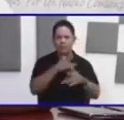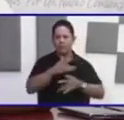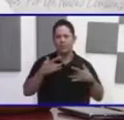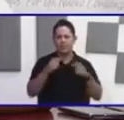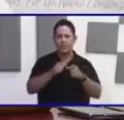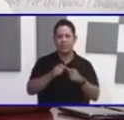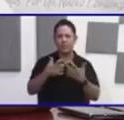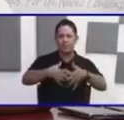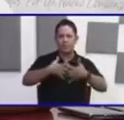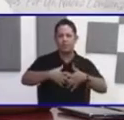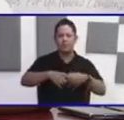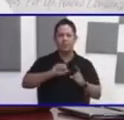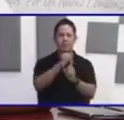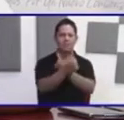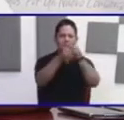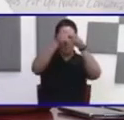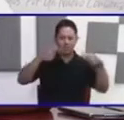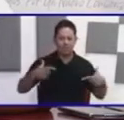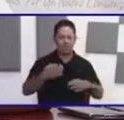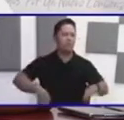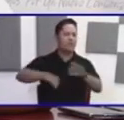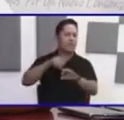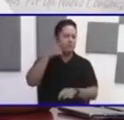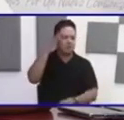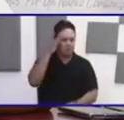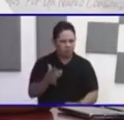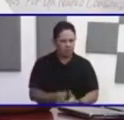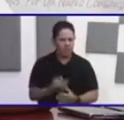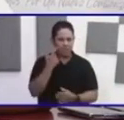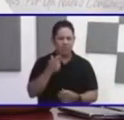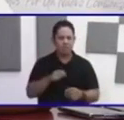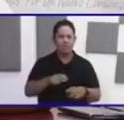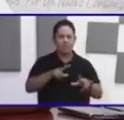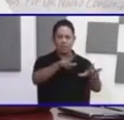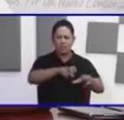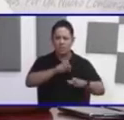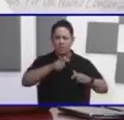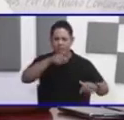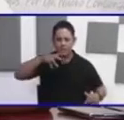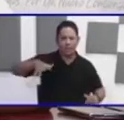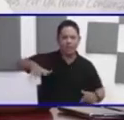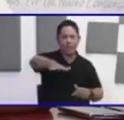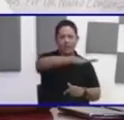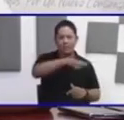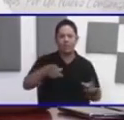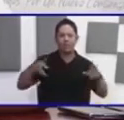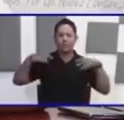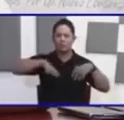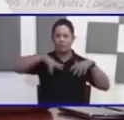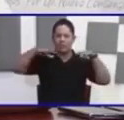Empresa Social del Estado. That is very important because that is firm part of what the Departmental Assembly